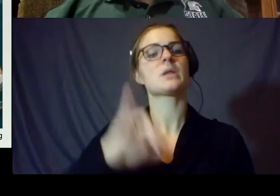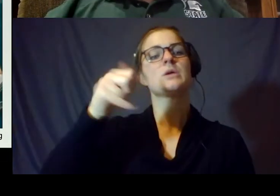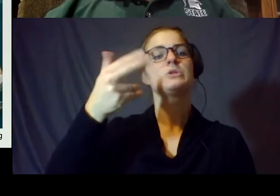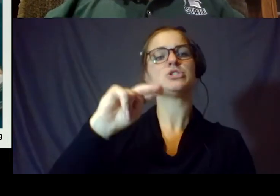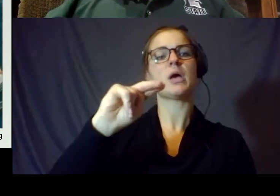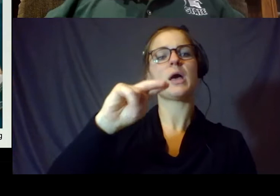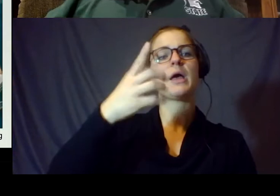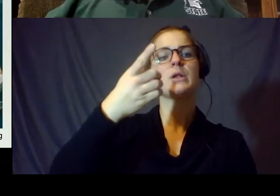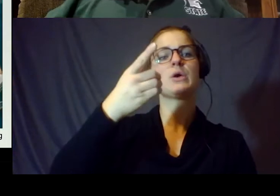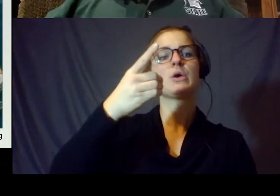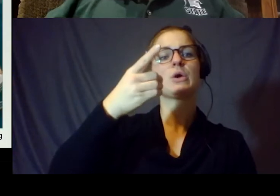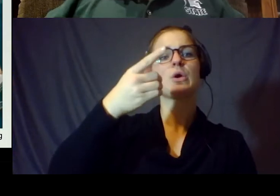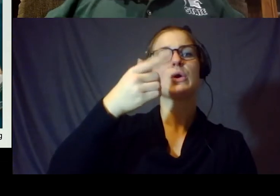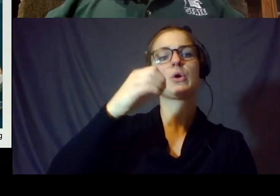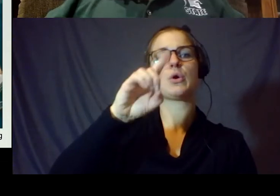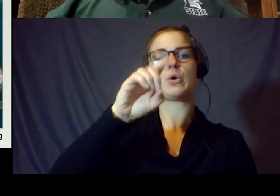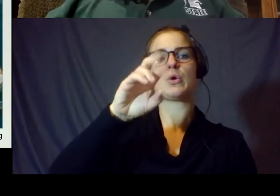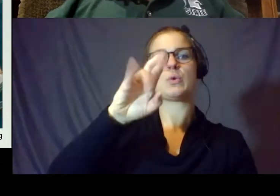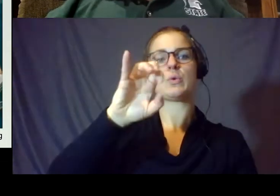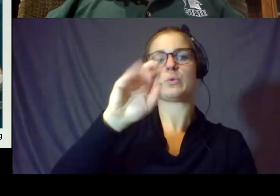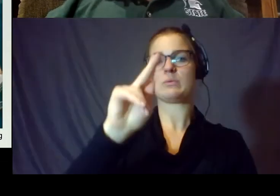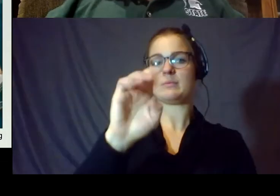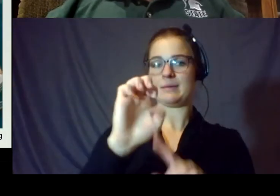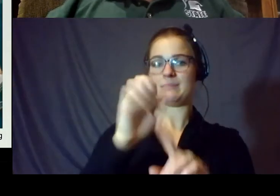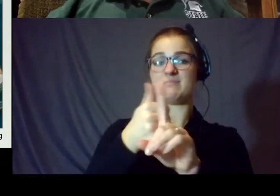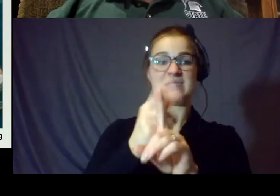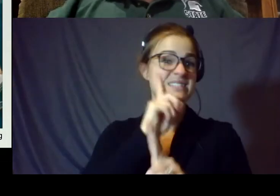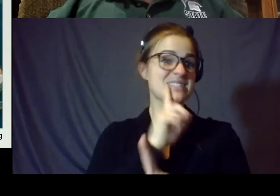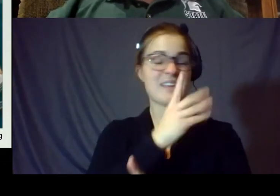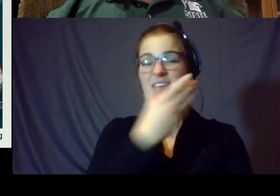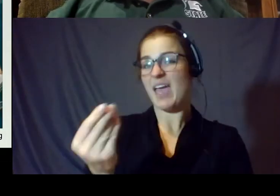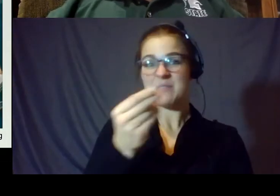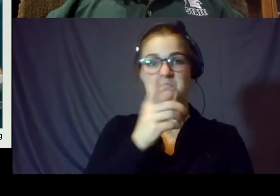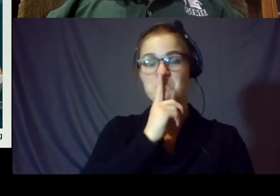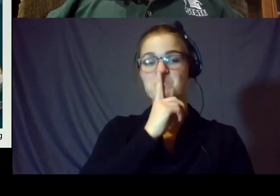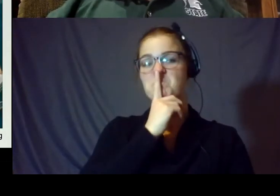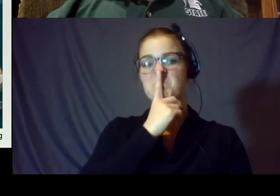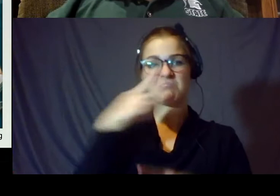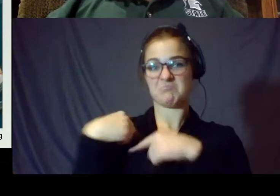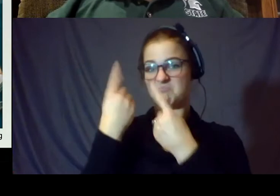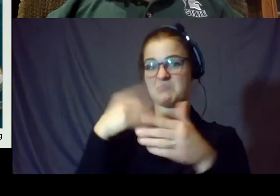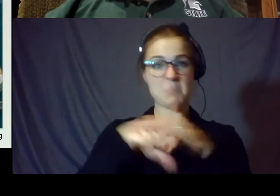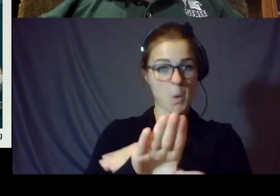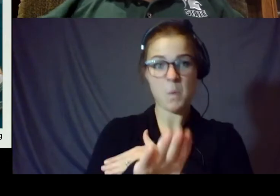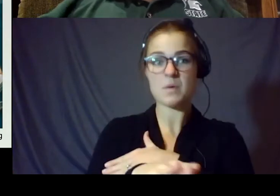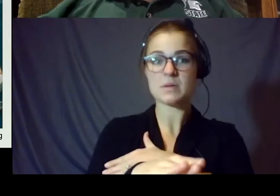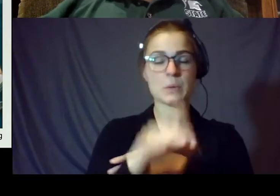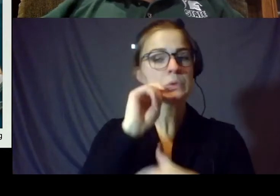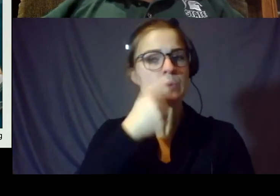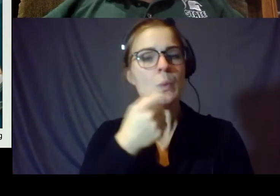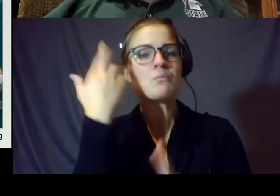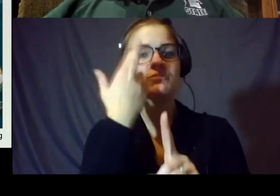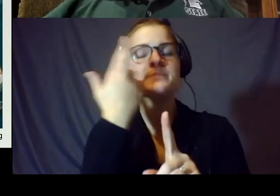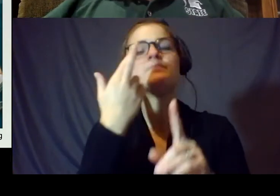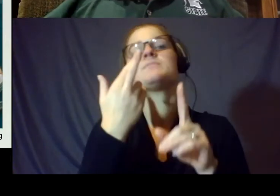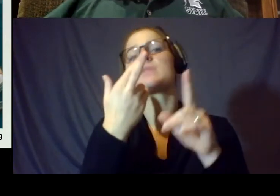childhood. And it requires a lot of patience to do this because, like I said, a few cloudy hours and the chance is